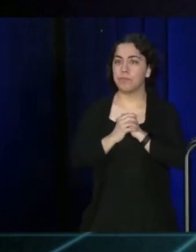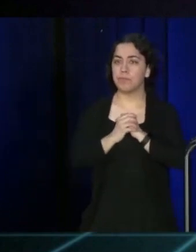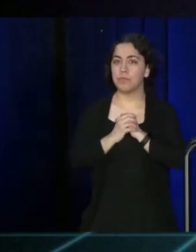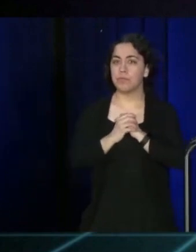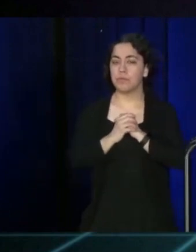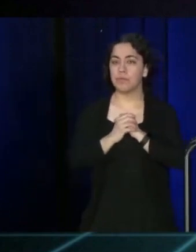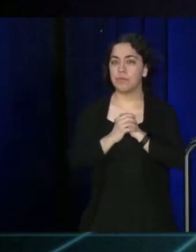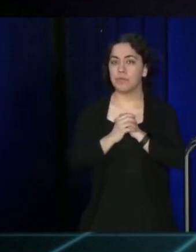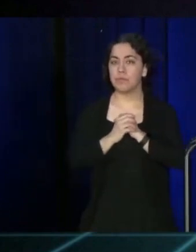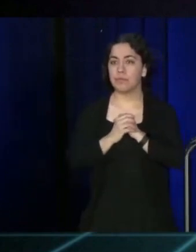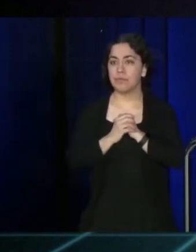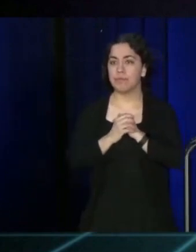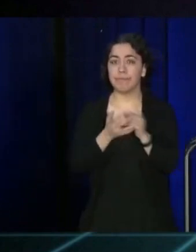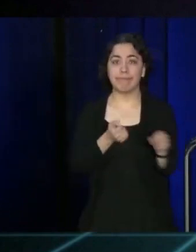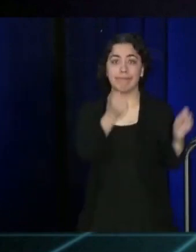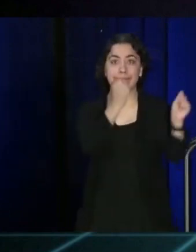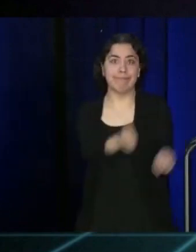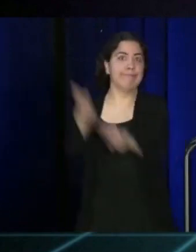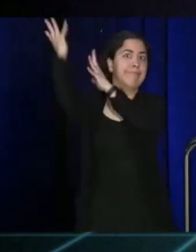Just burn the ads. Get rid of them all.